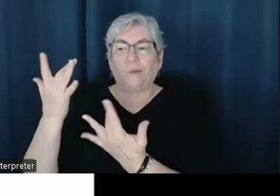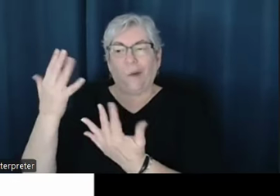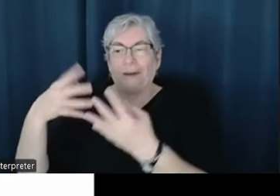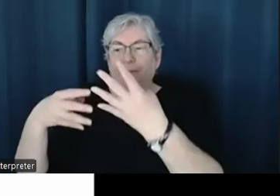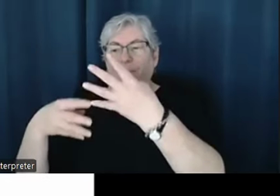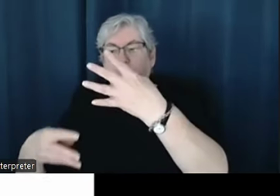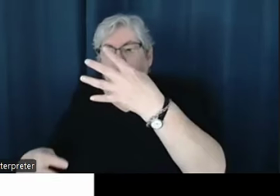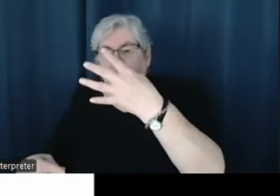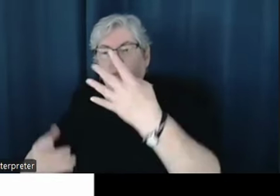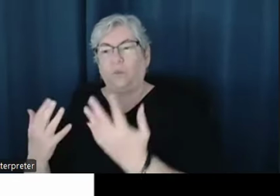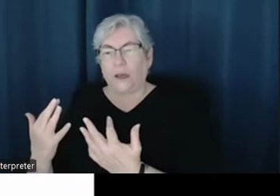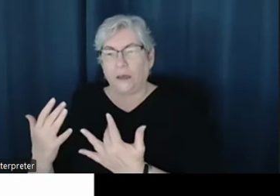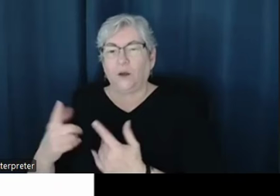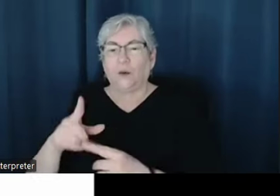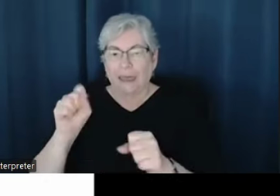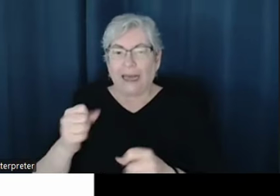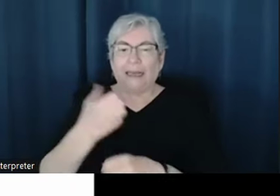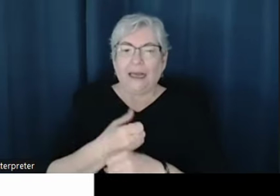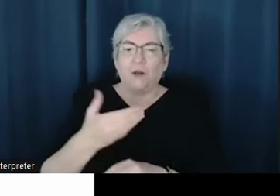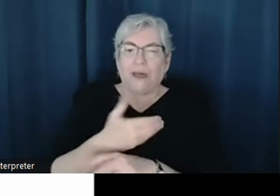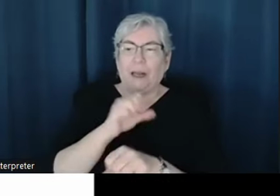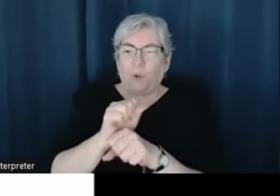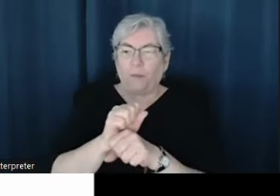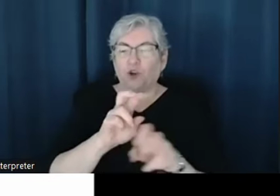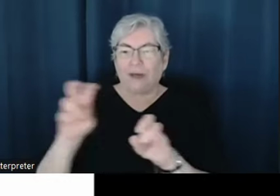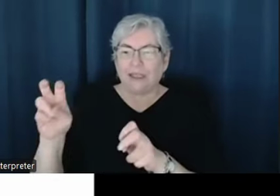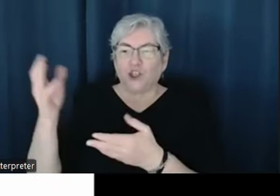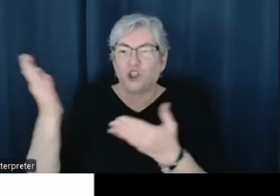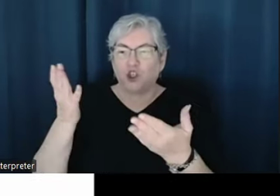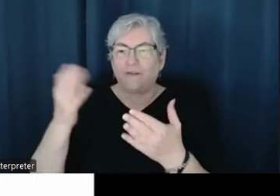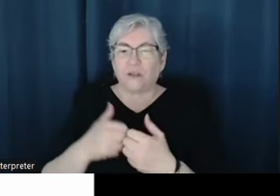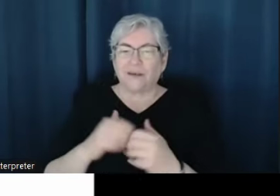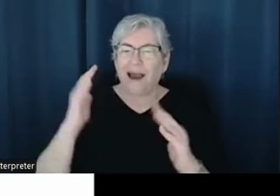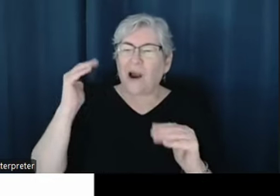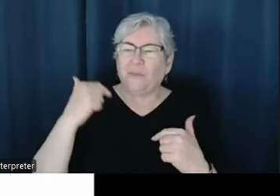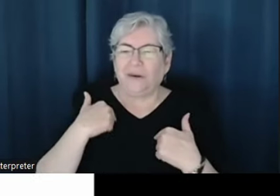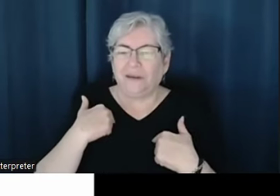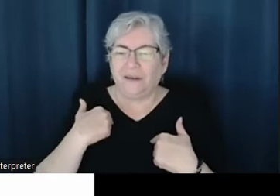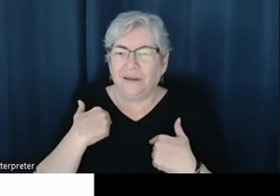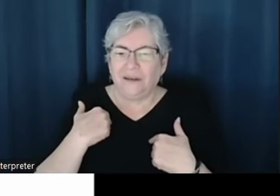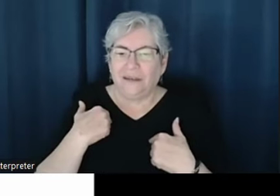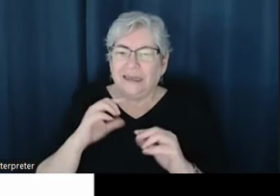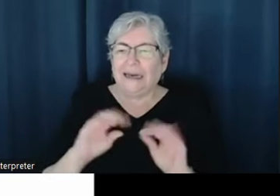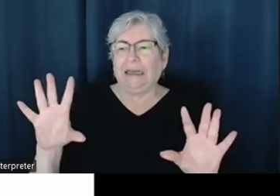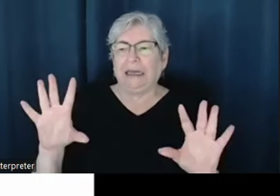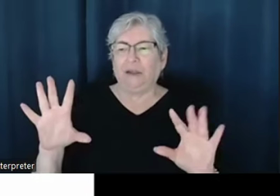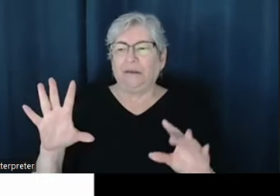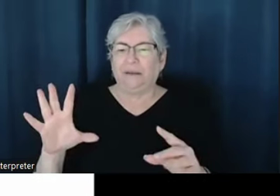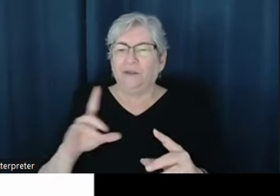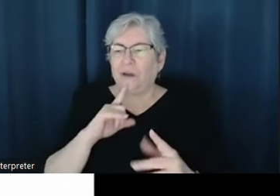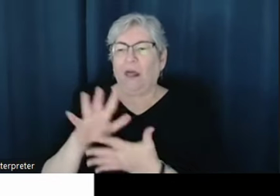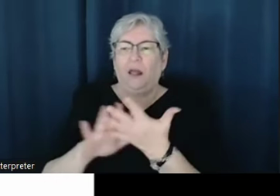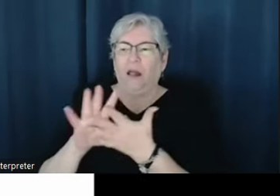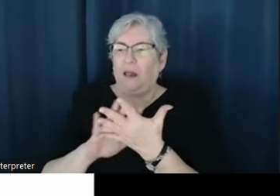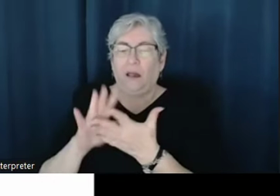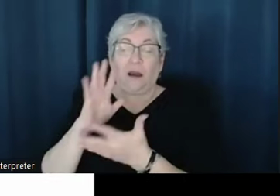that possibly, but you can still get your pre-employment transition services. I hope this makes sense to everyone. It's a little